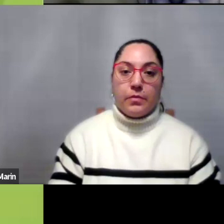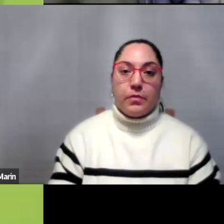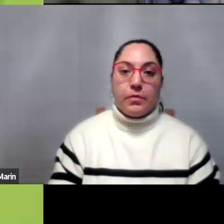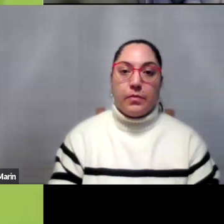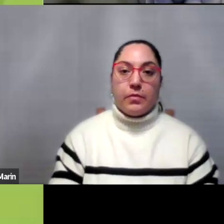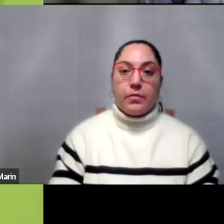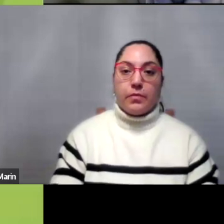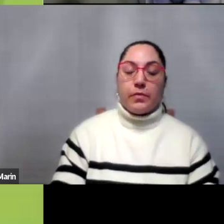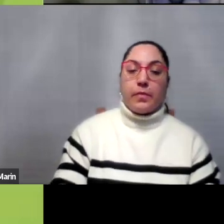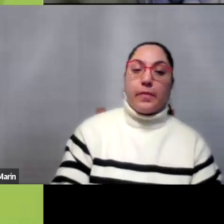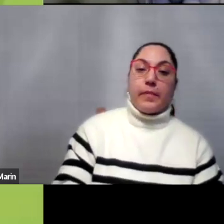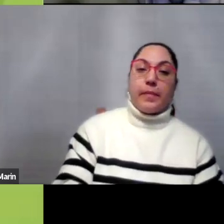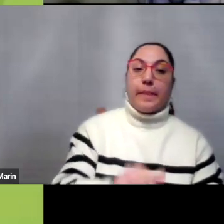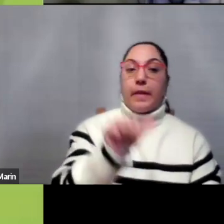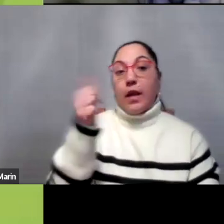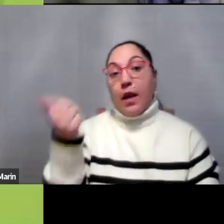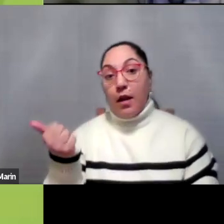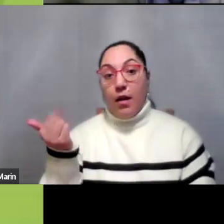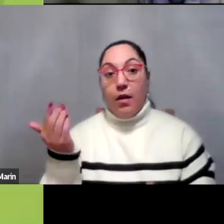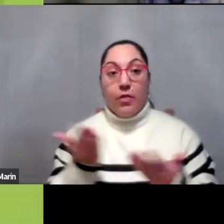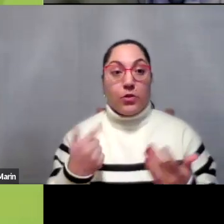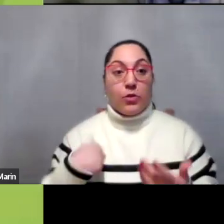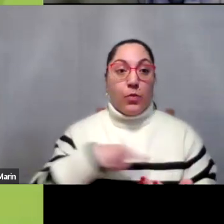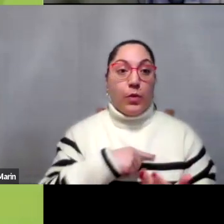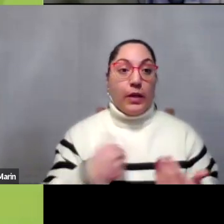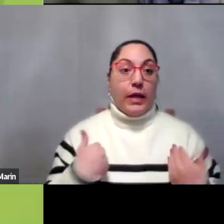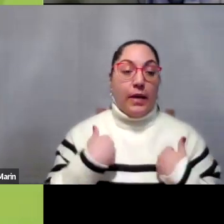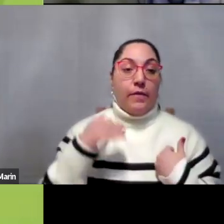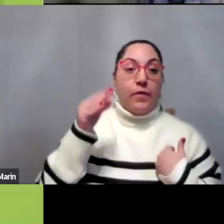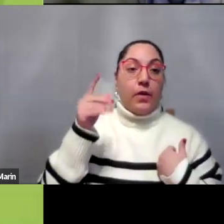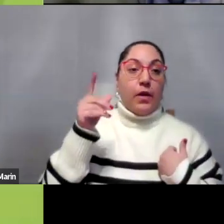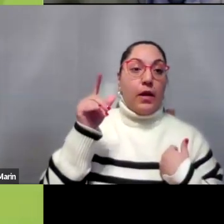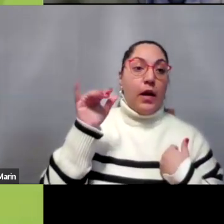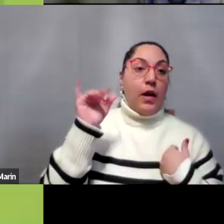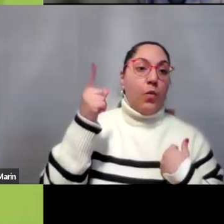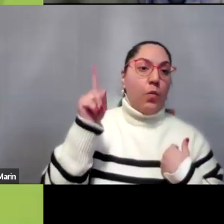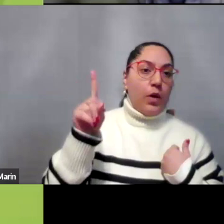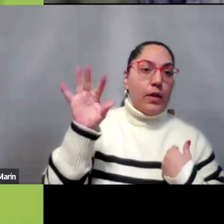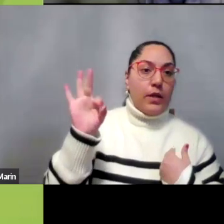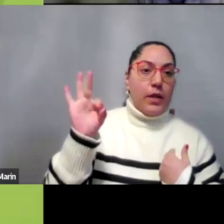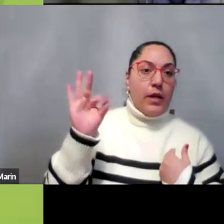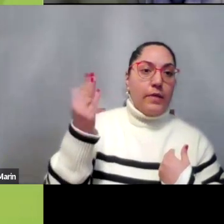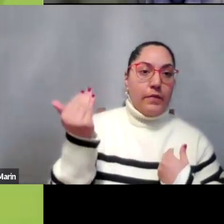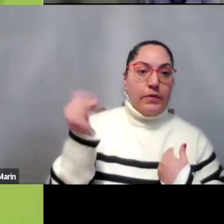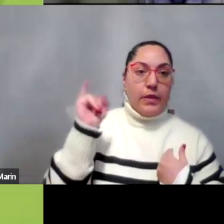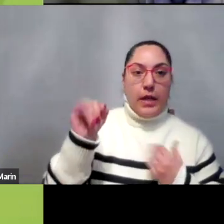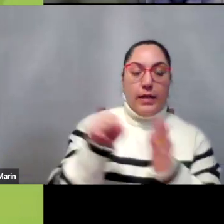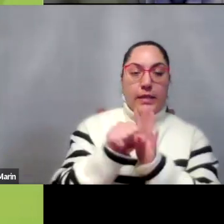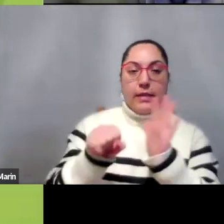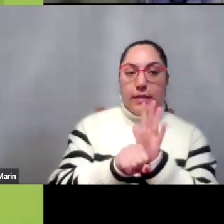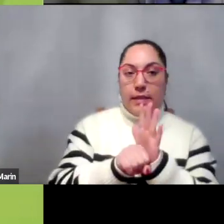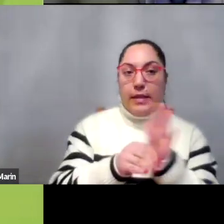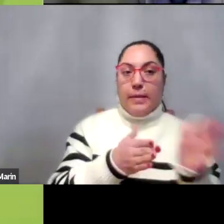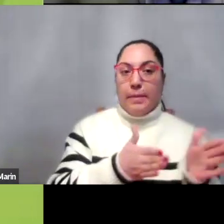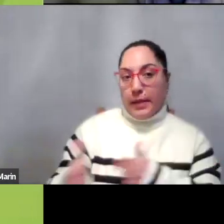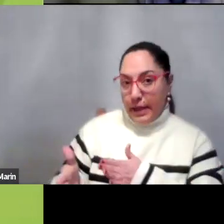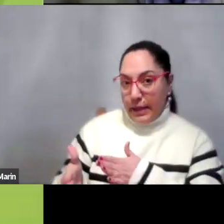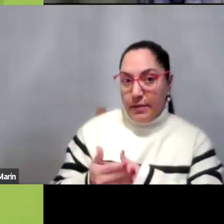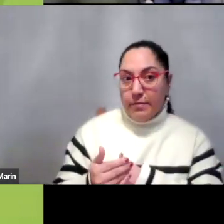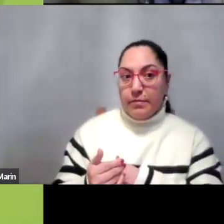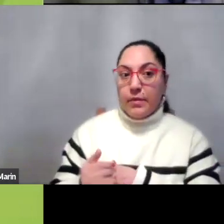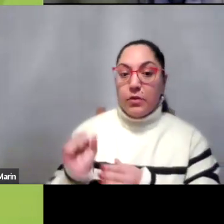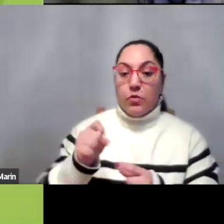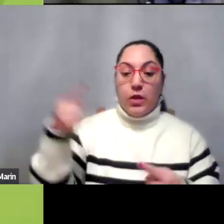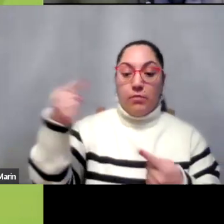Another big service we have is the 1950I state amendment, and we have targeted case management plans. Targeted case management